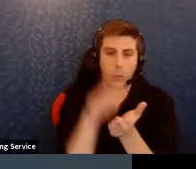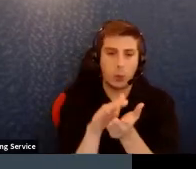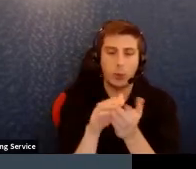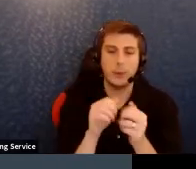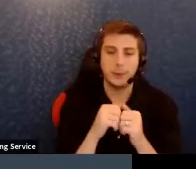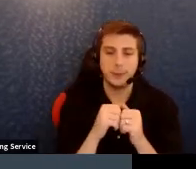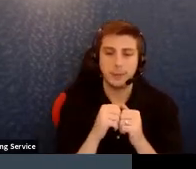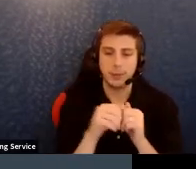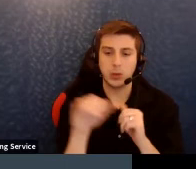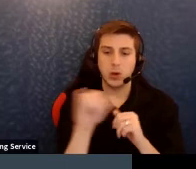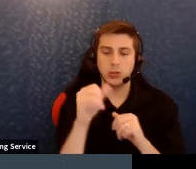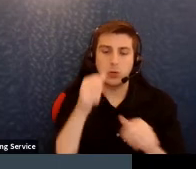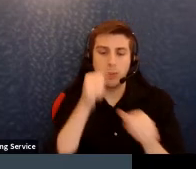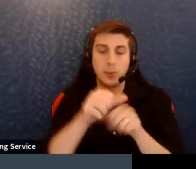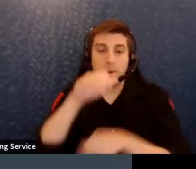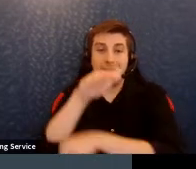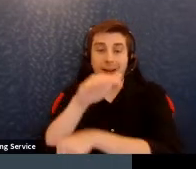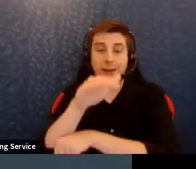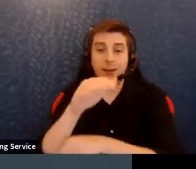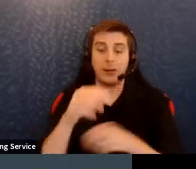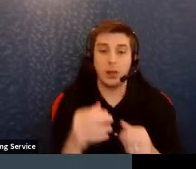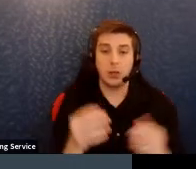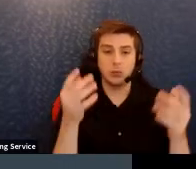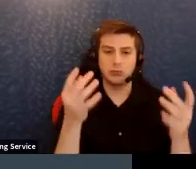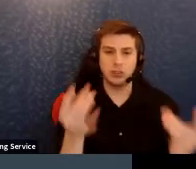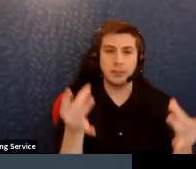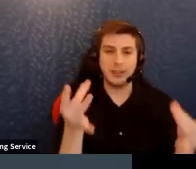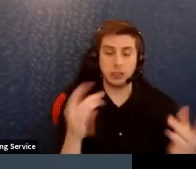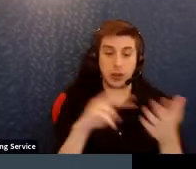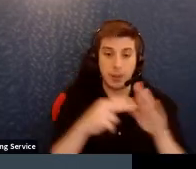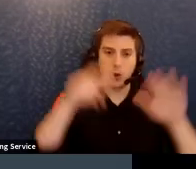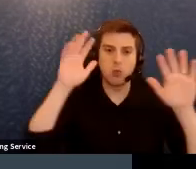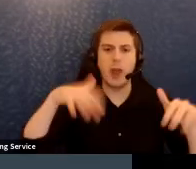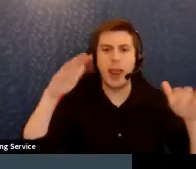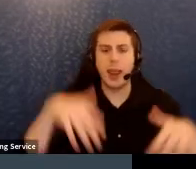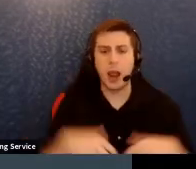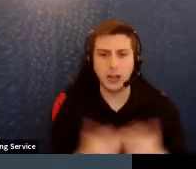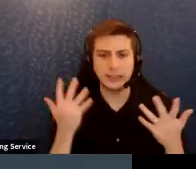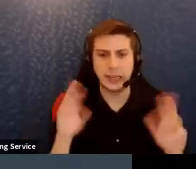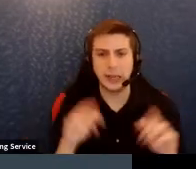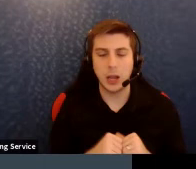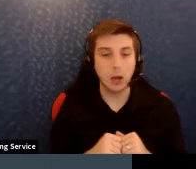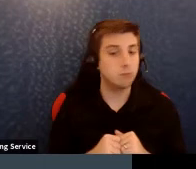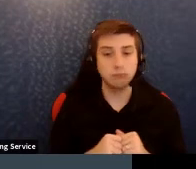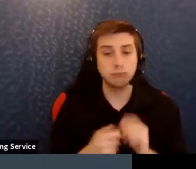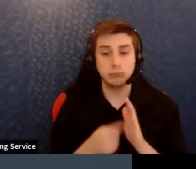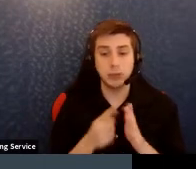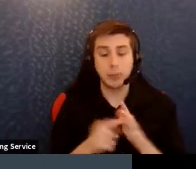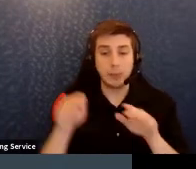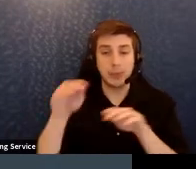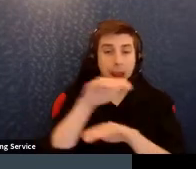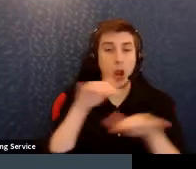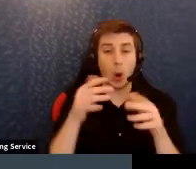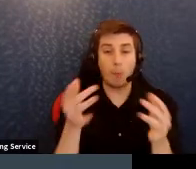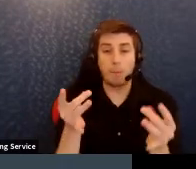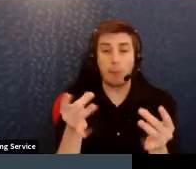night, precipitation doesn't just mean rain. We may encounter just humid air flying at night. So